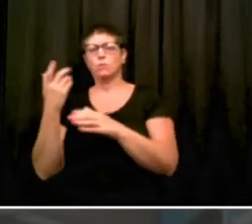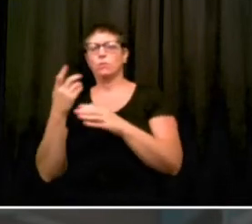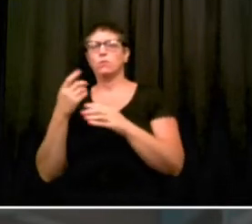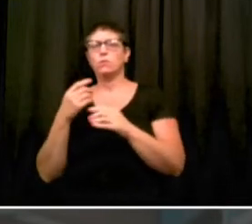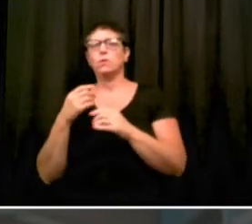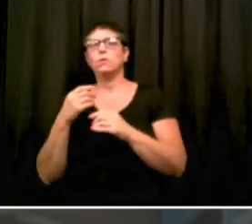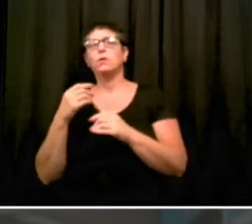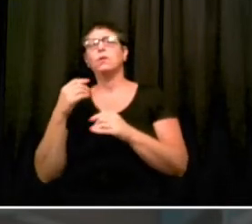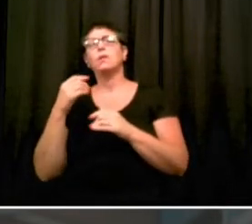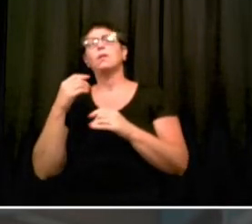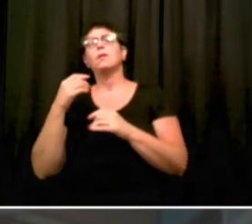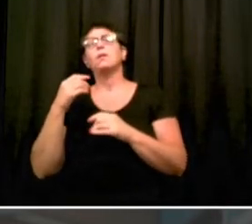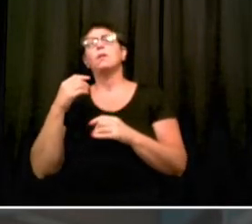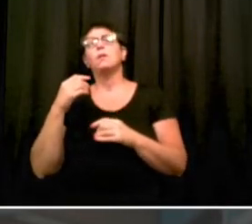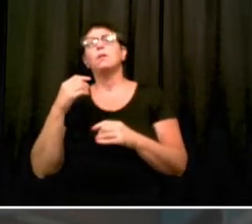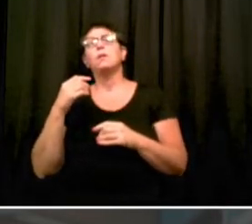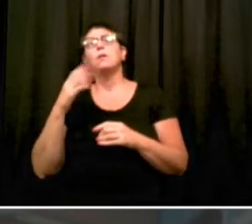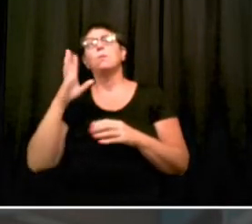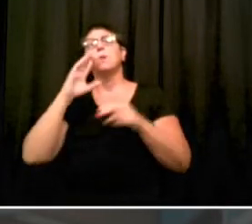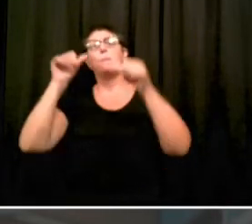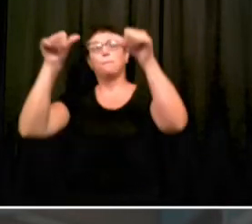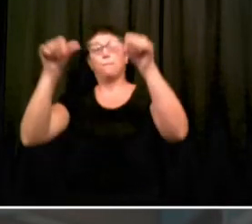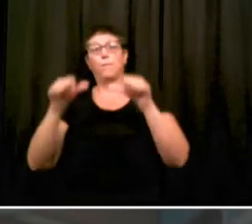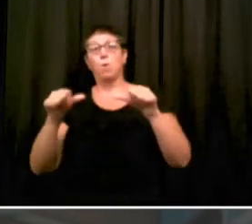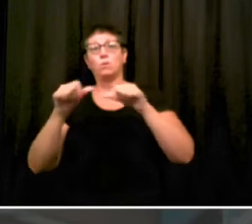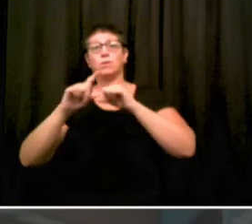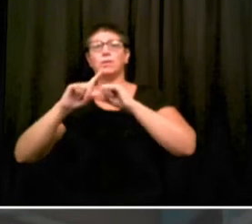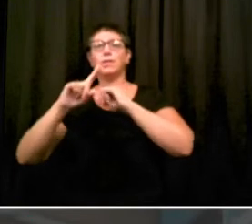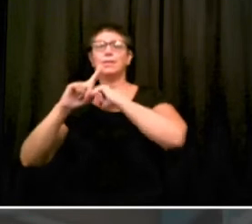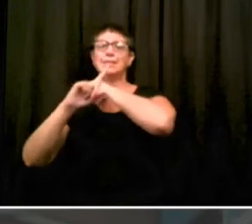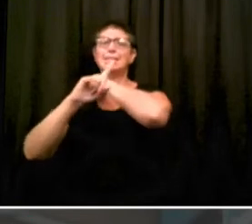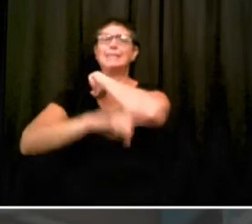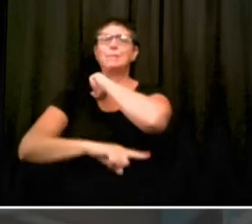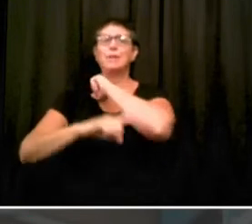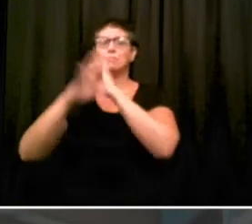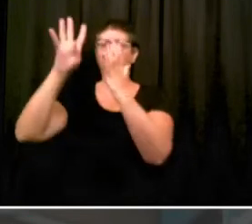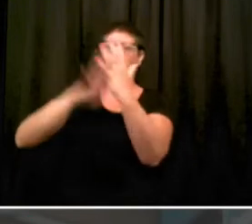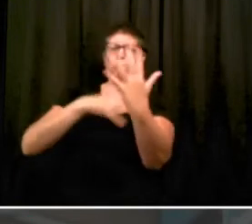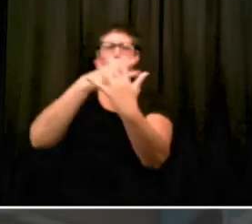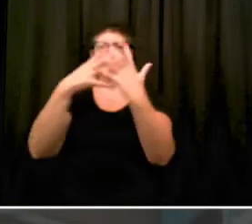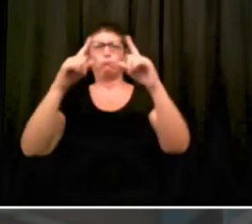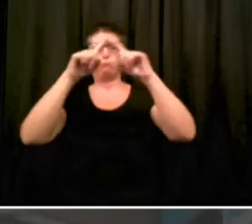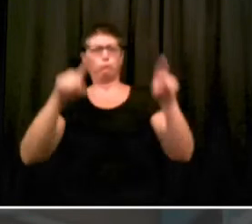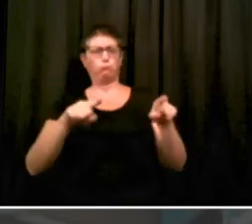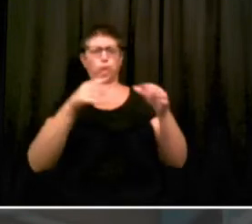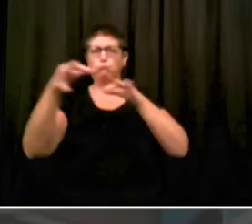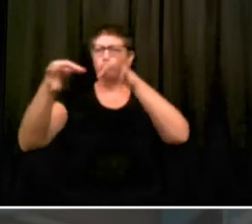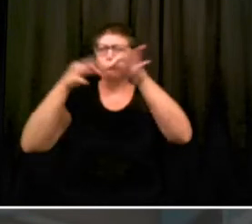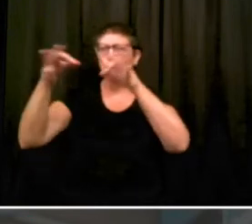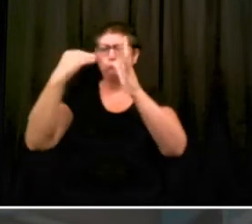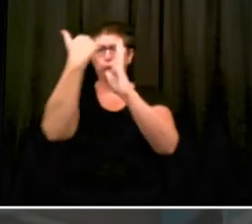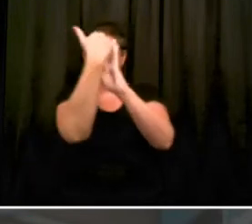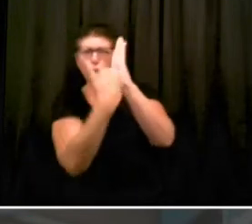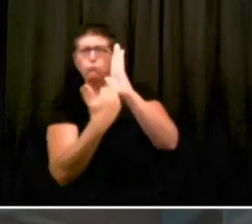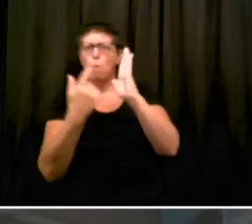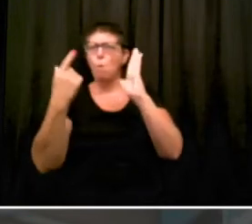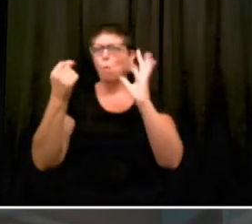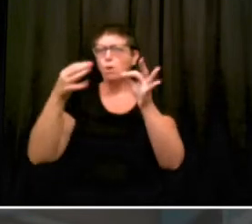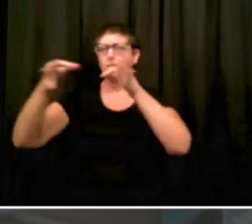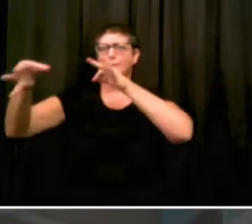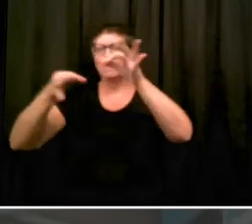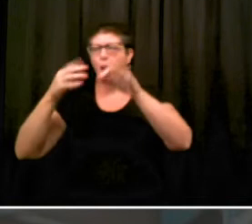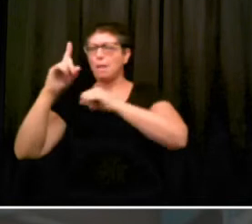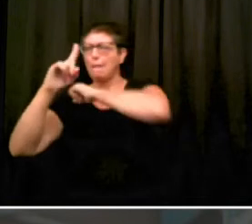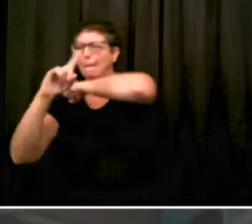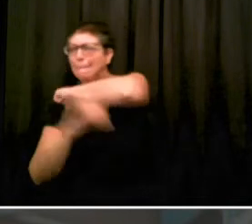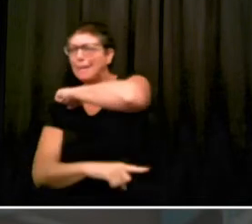and accountability, user-friendly data that will allow a clear understanding of how we